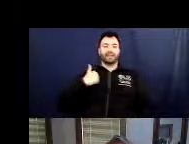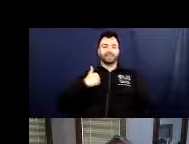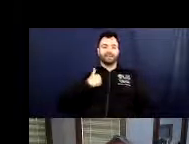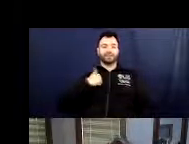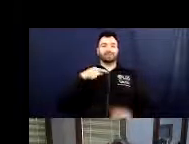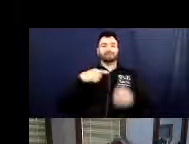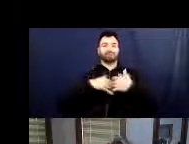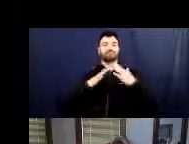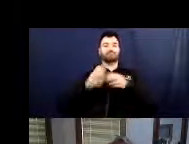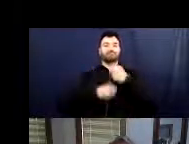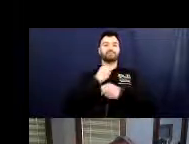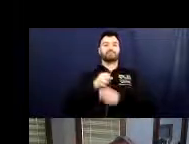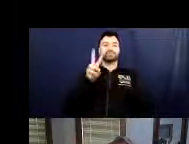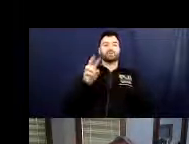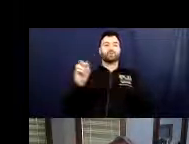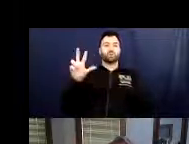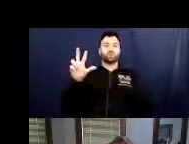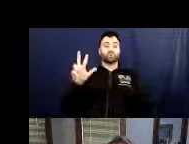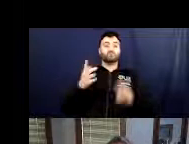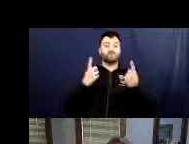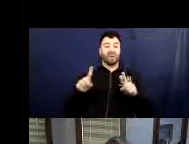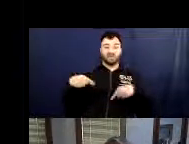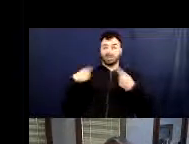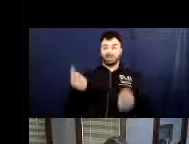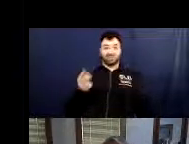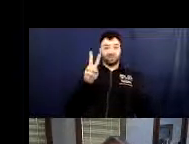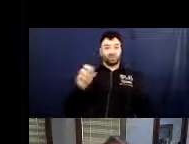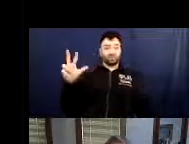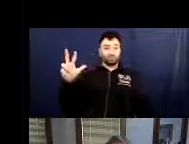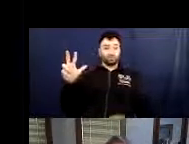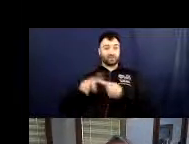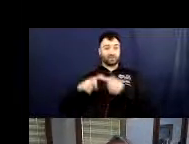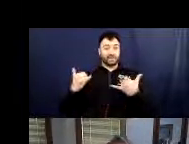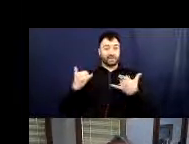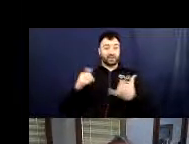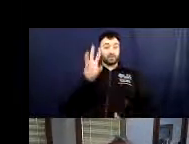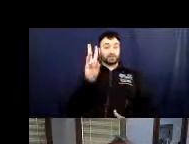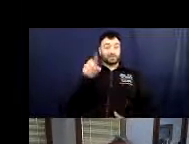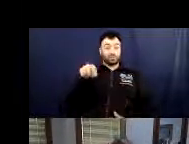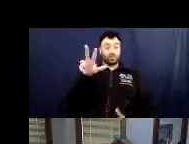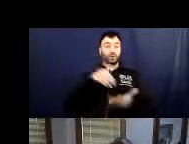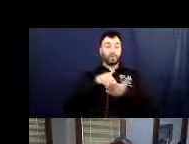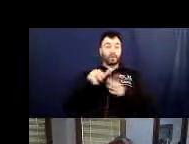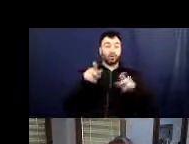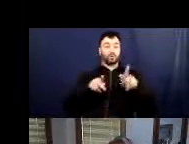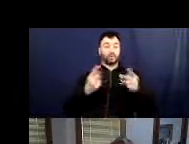2003, they had 3.6 million visits, and they